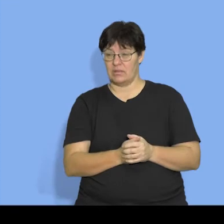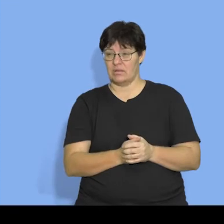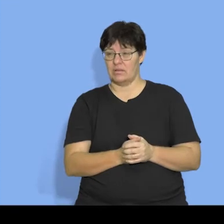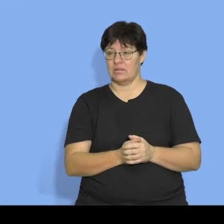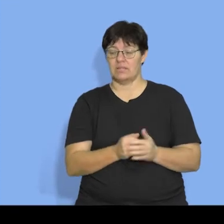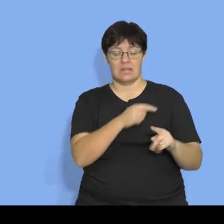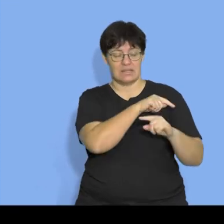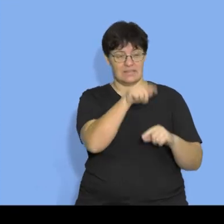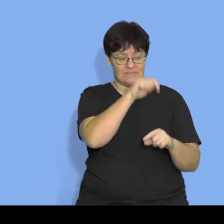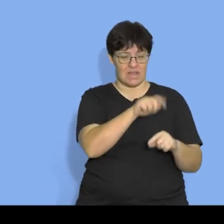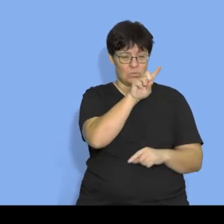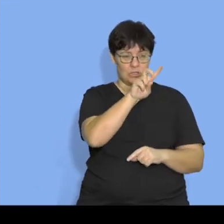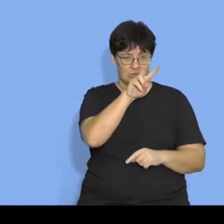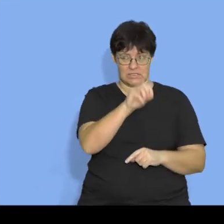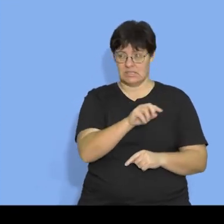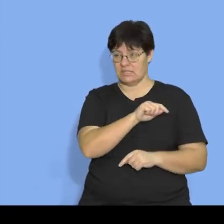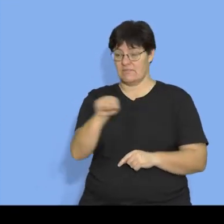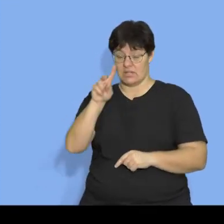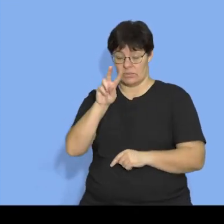divide by 120